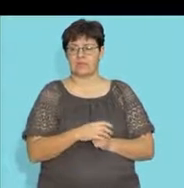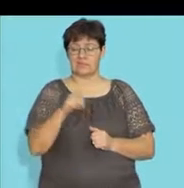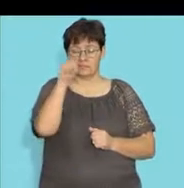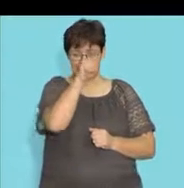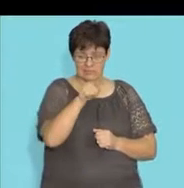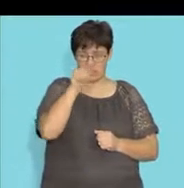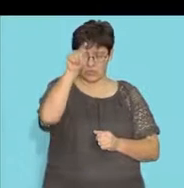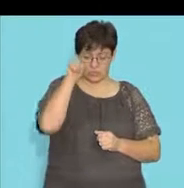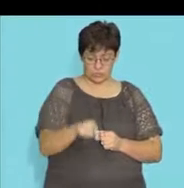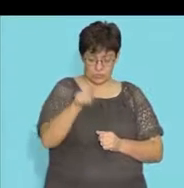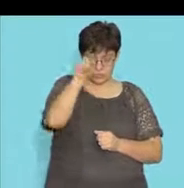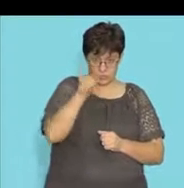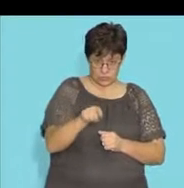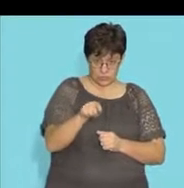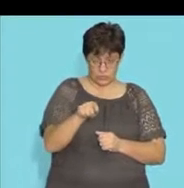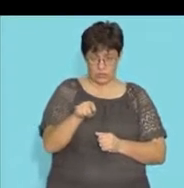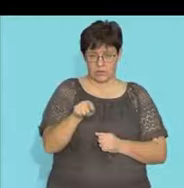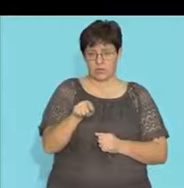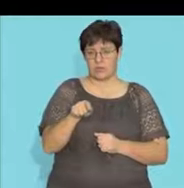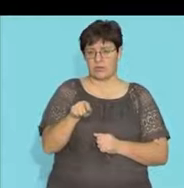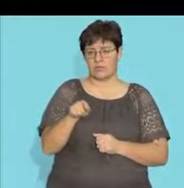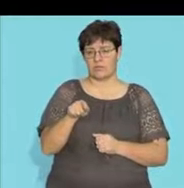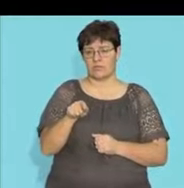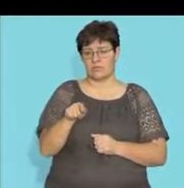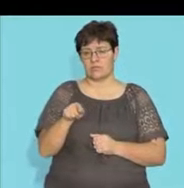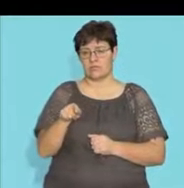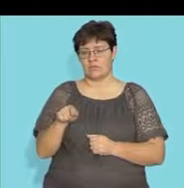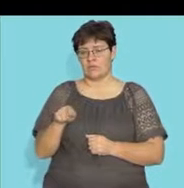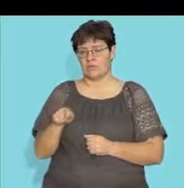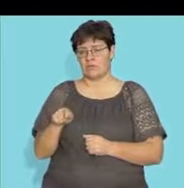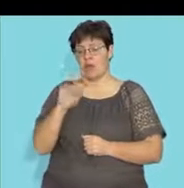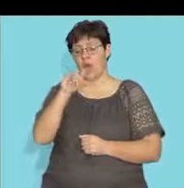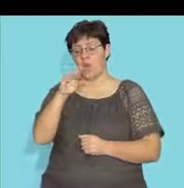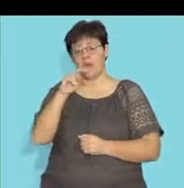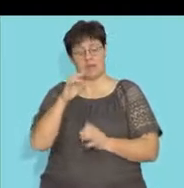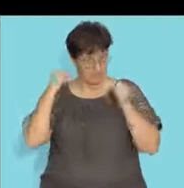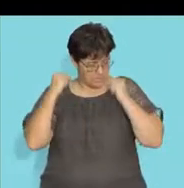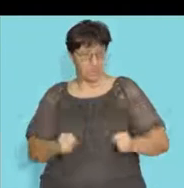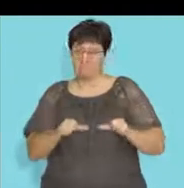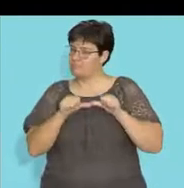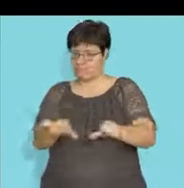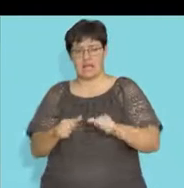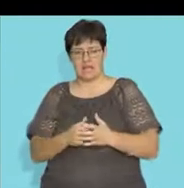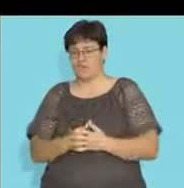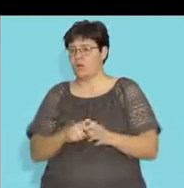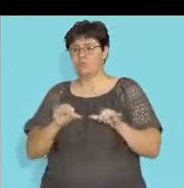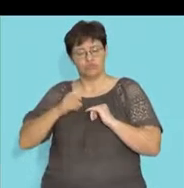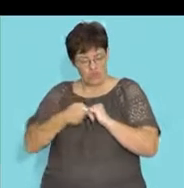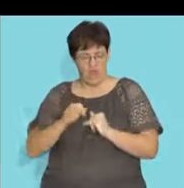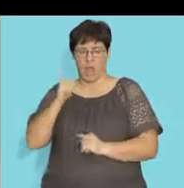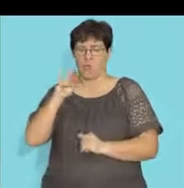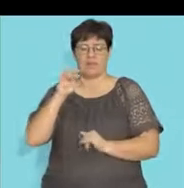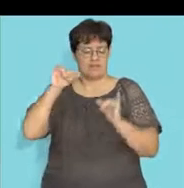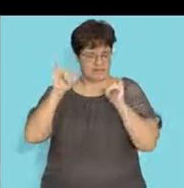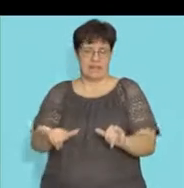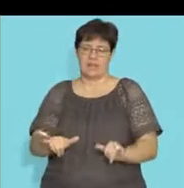ion, this 2 here will not leave the ionic state. They will try to remain